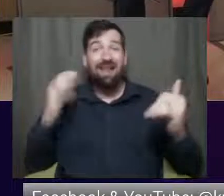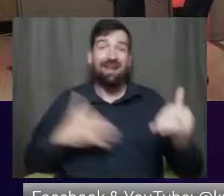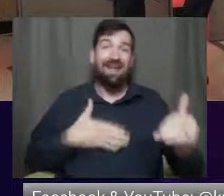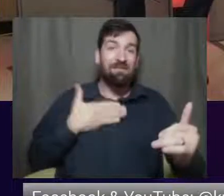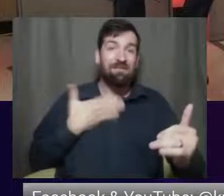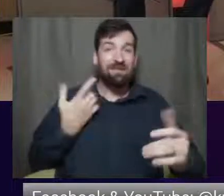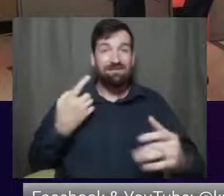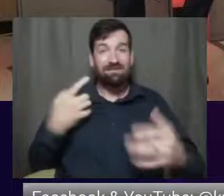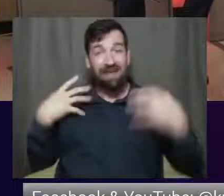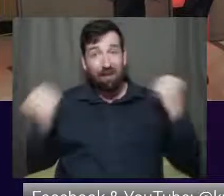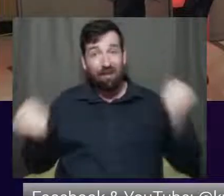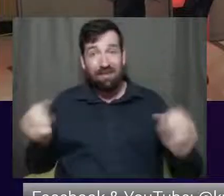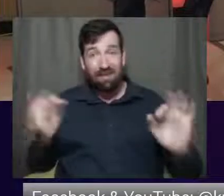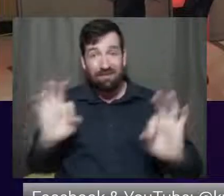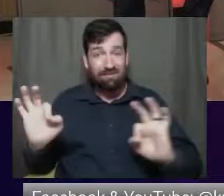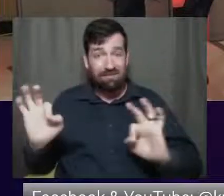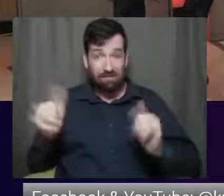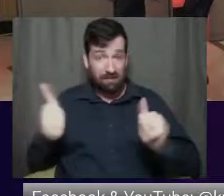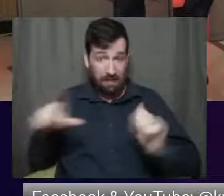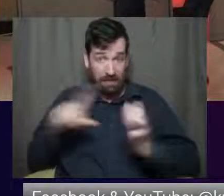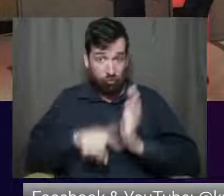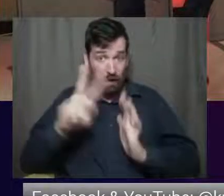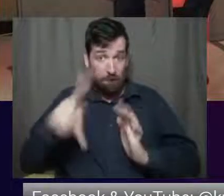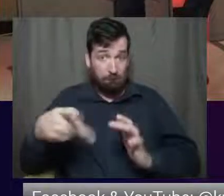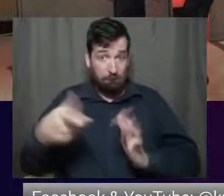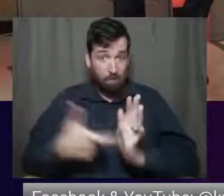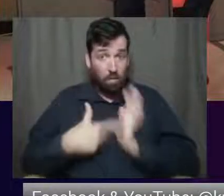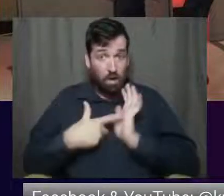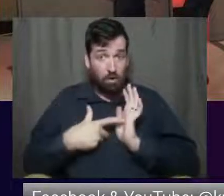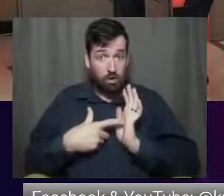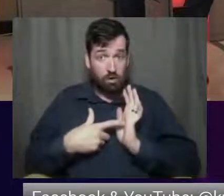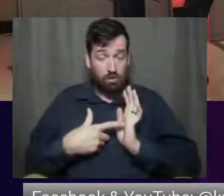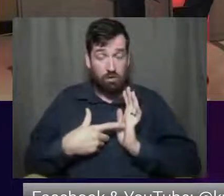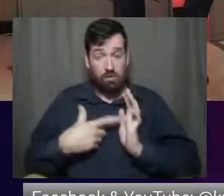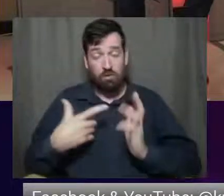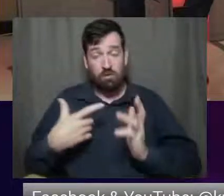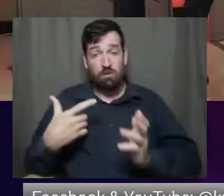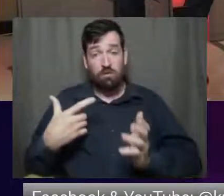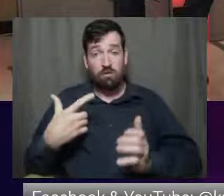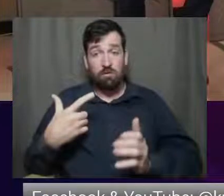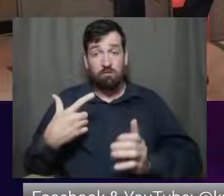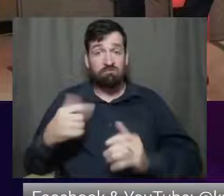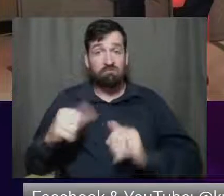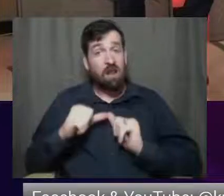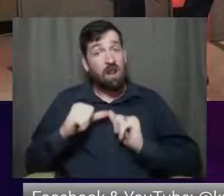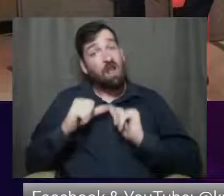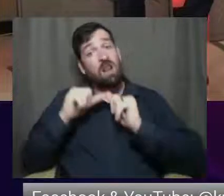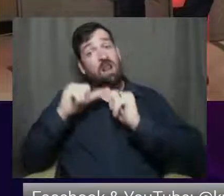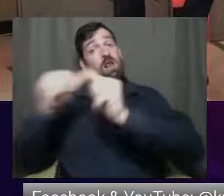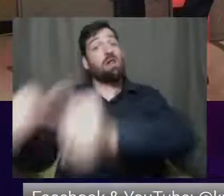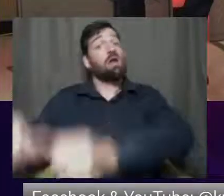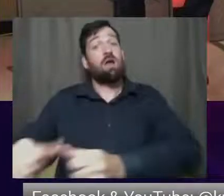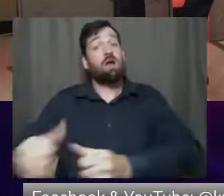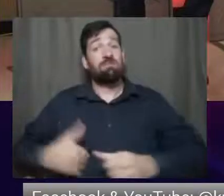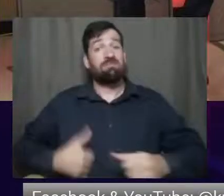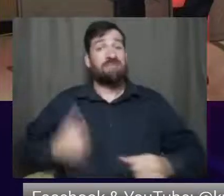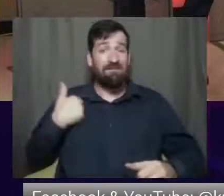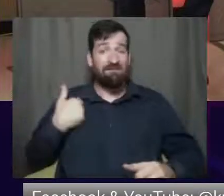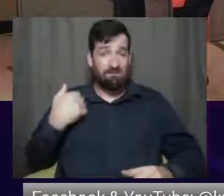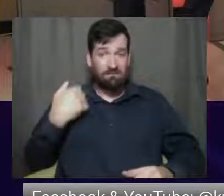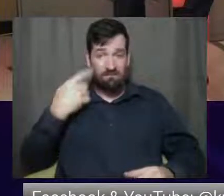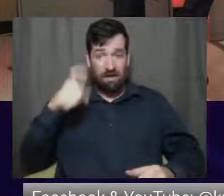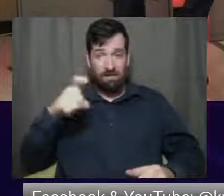healthy. Any checkups he'll have to do? Any lifelong things that he'll have to be taking